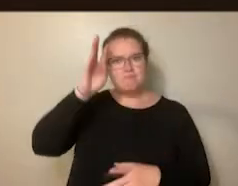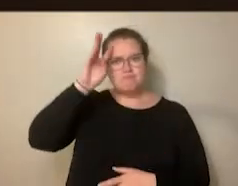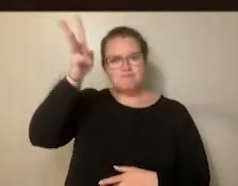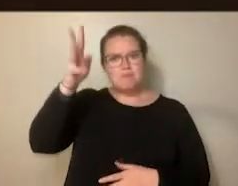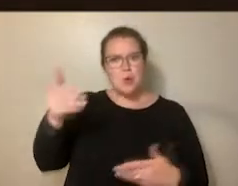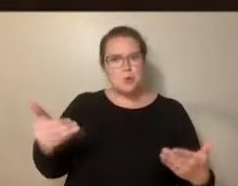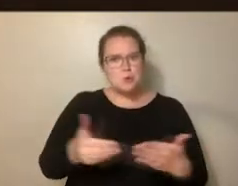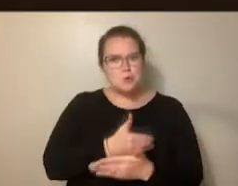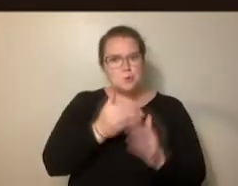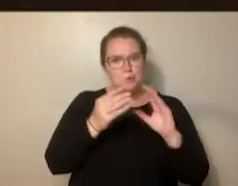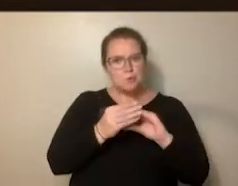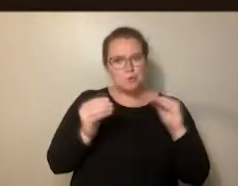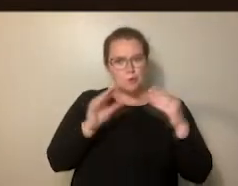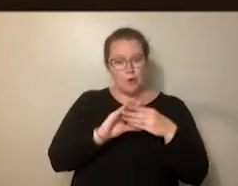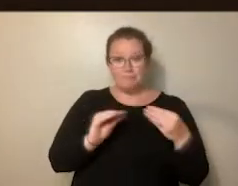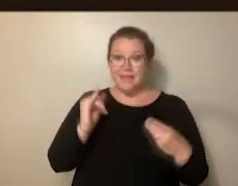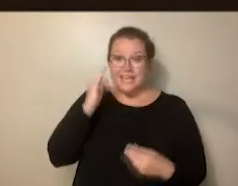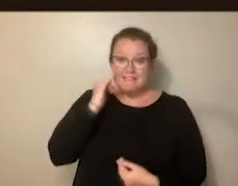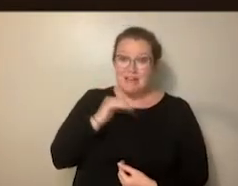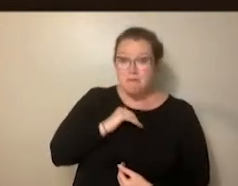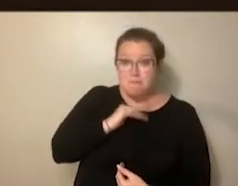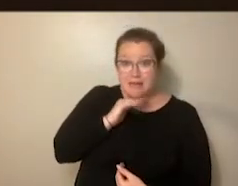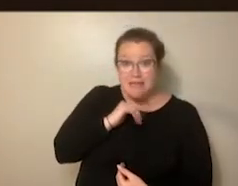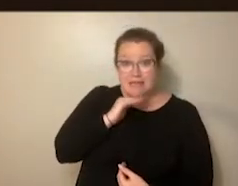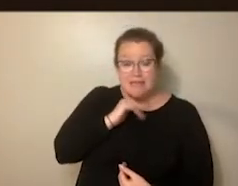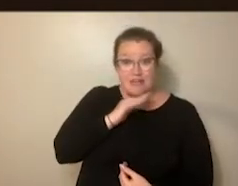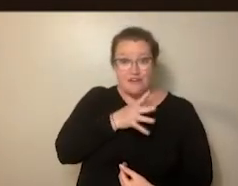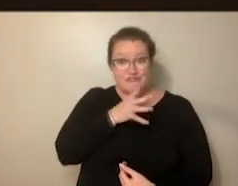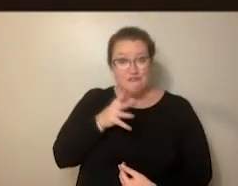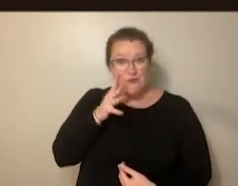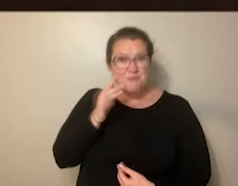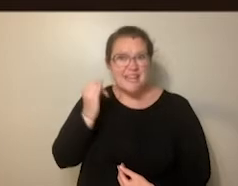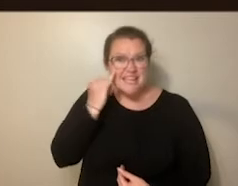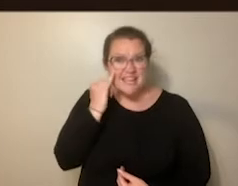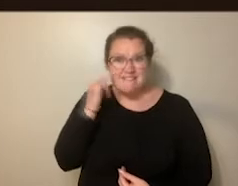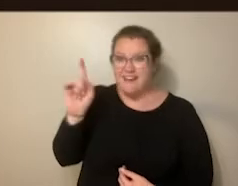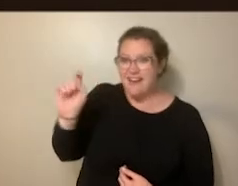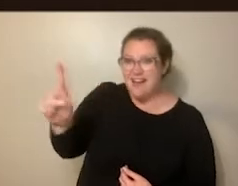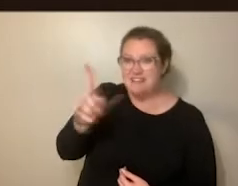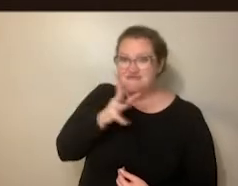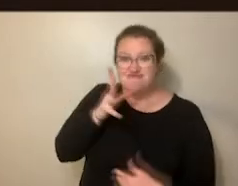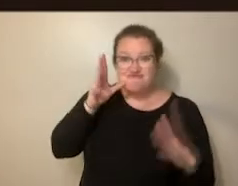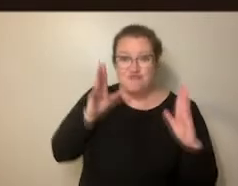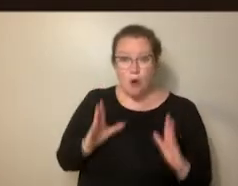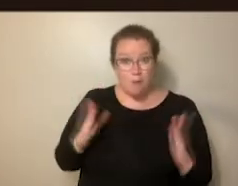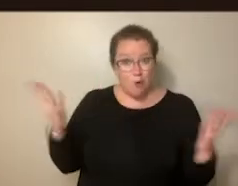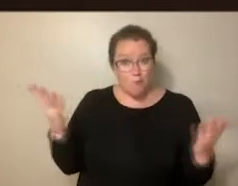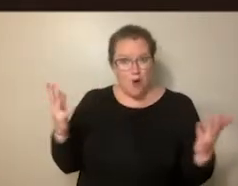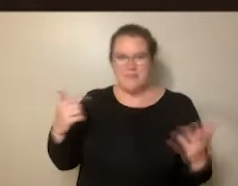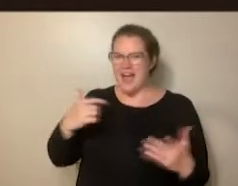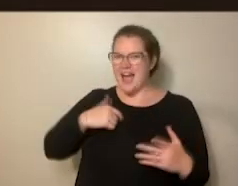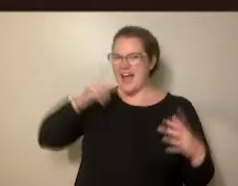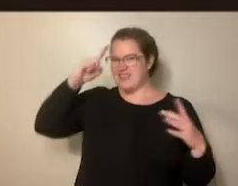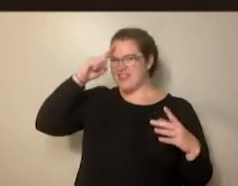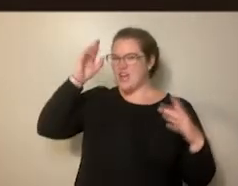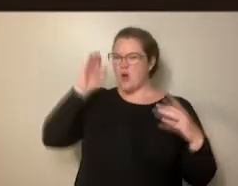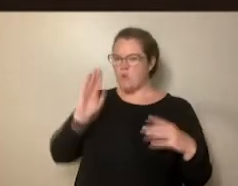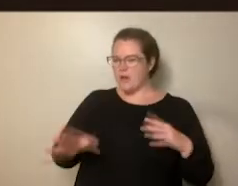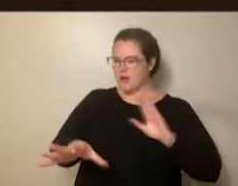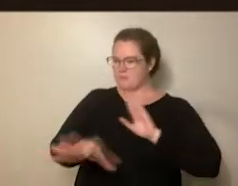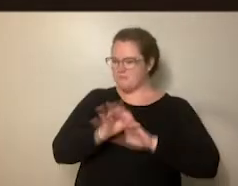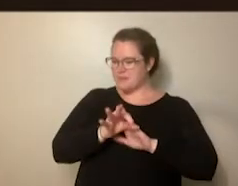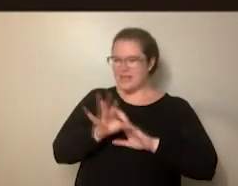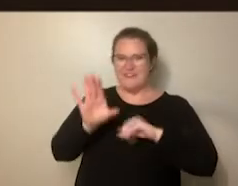of the story. If the piggies at the farm were going to ask the farmer for something, my imagination chose a bottle